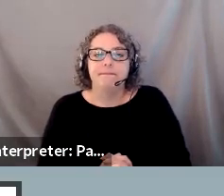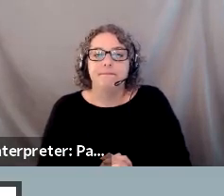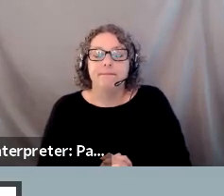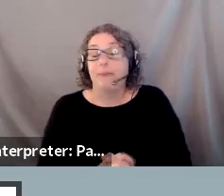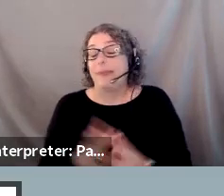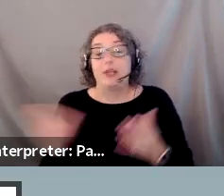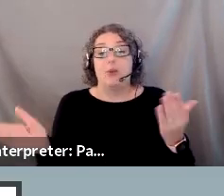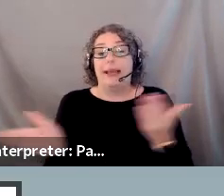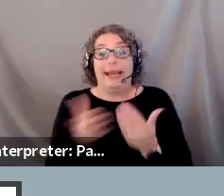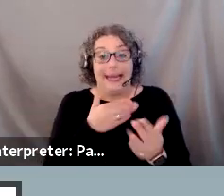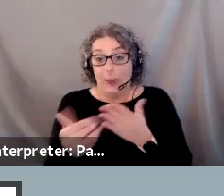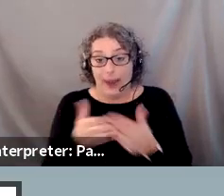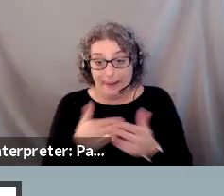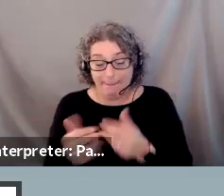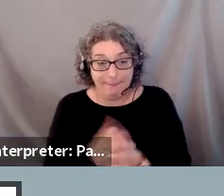Anyway,